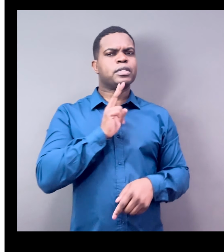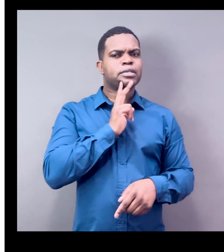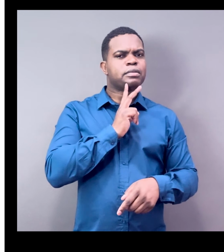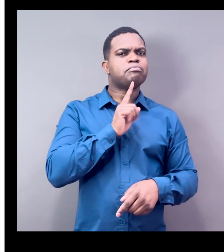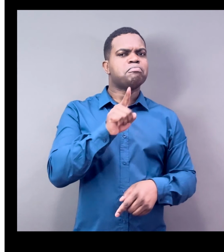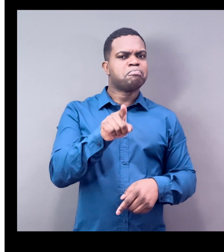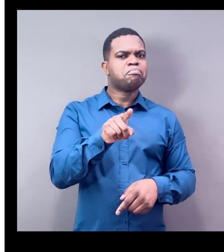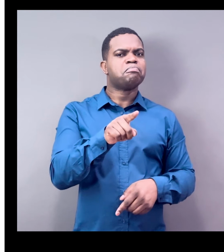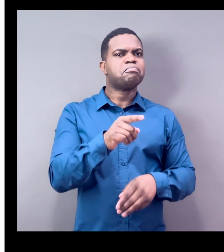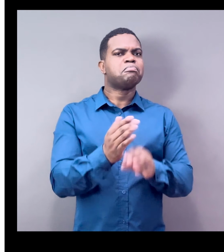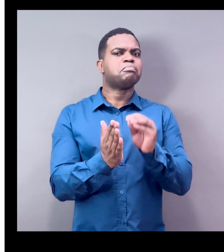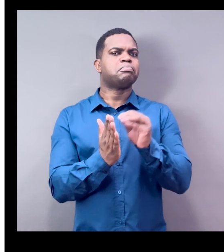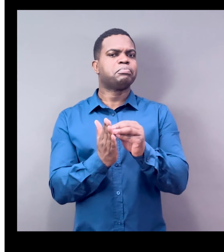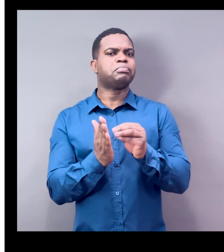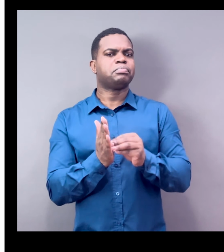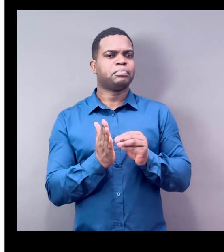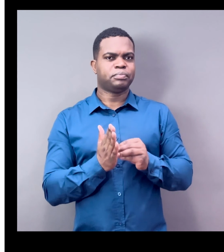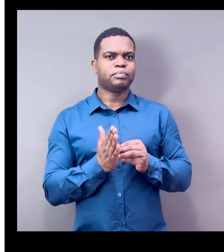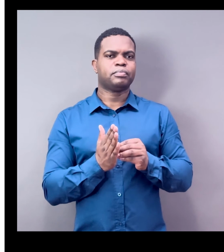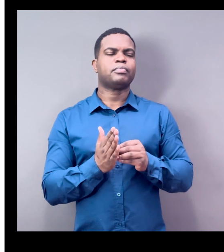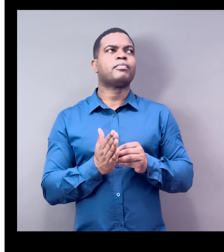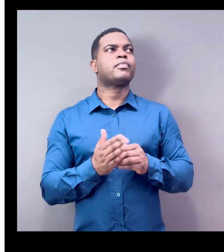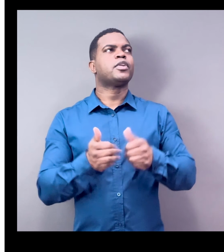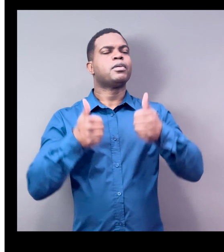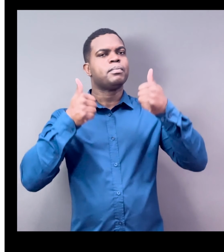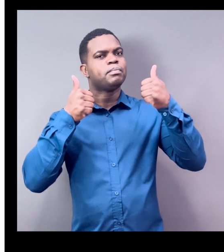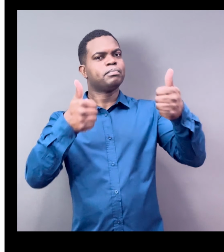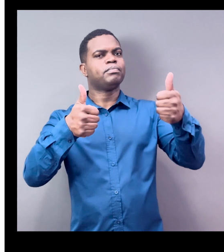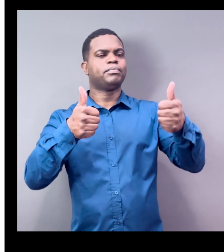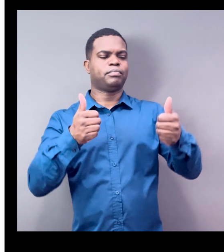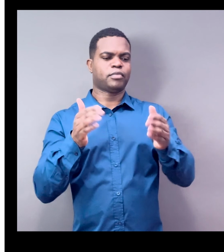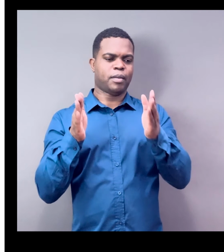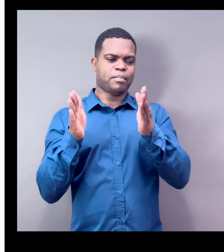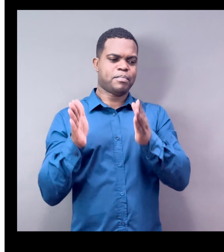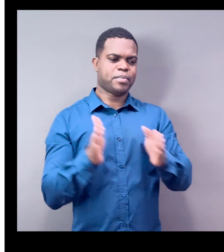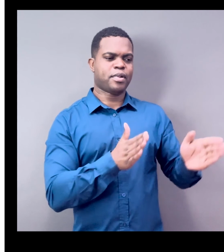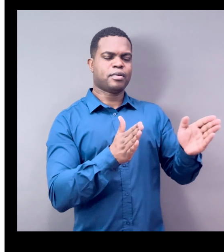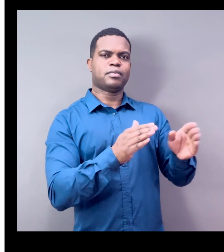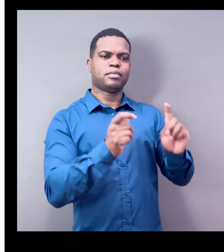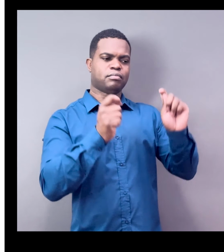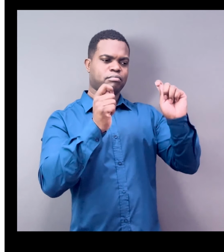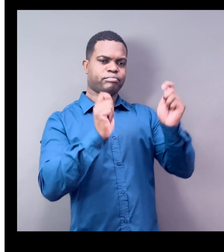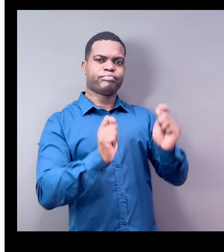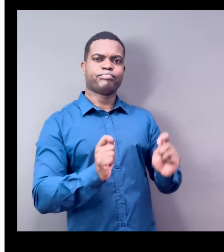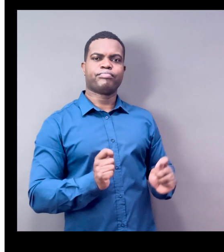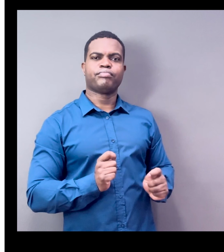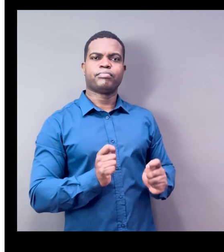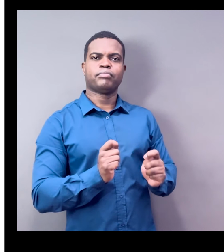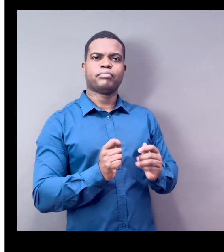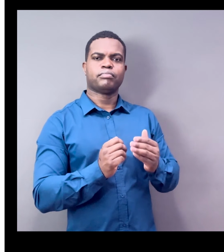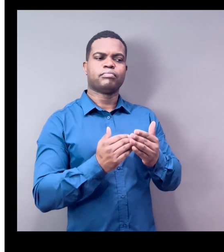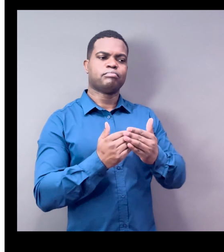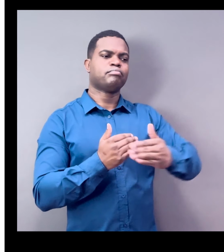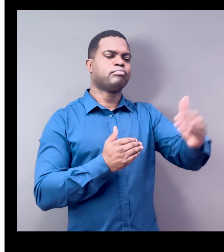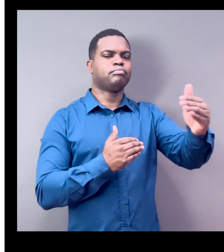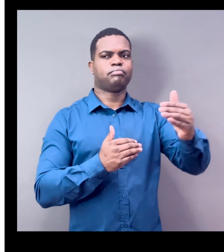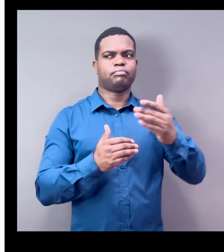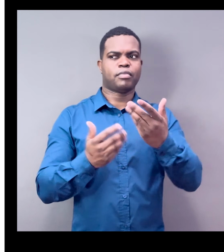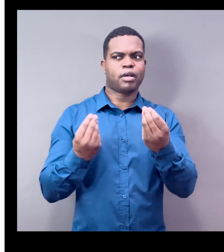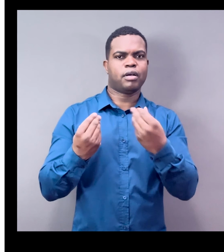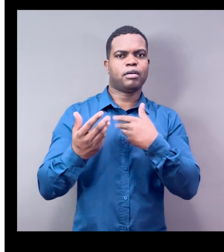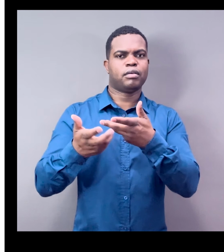community engagement. From that insight, it will help you to better plan for your community